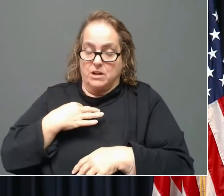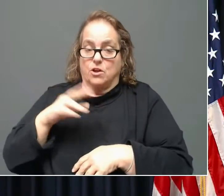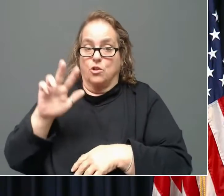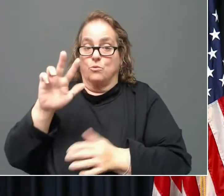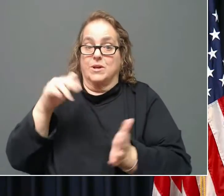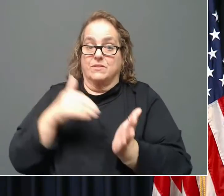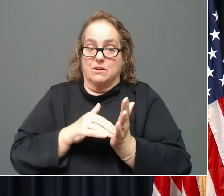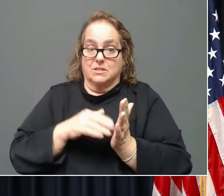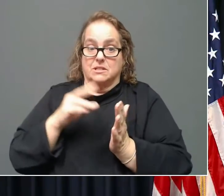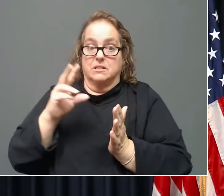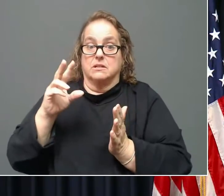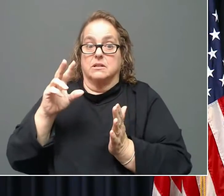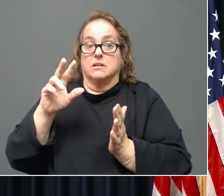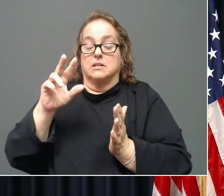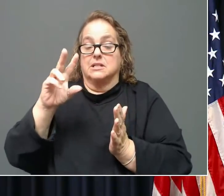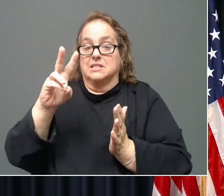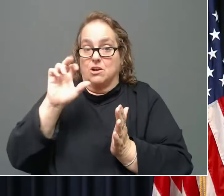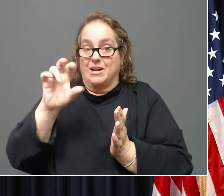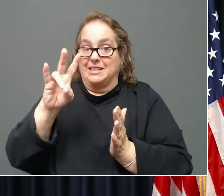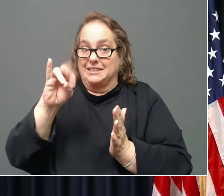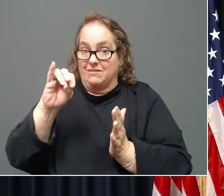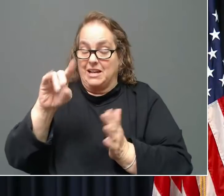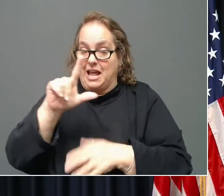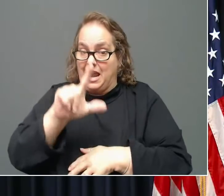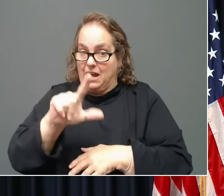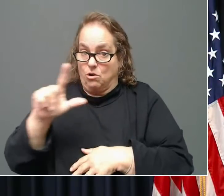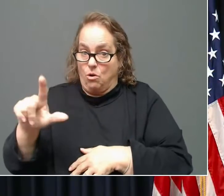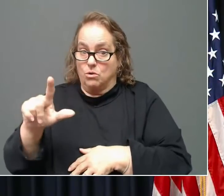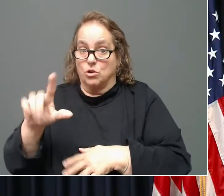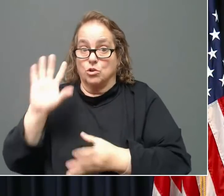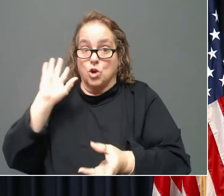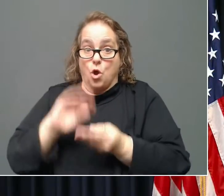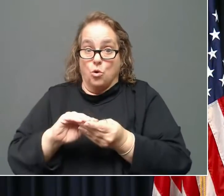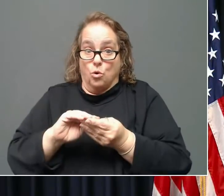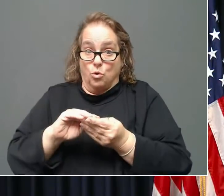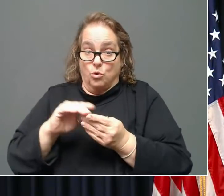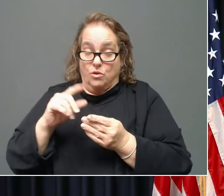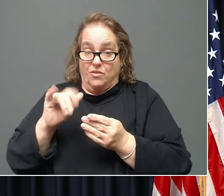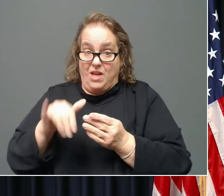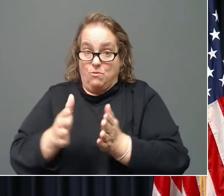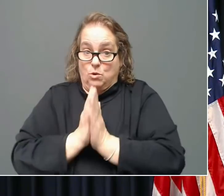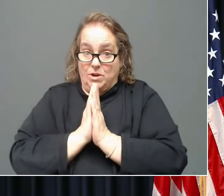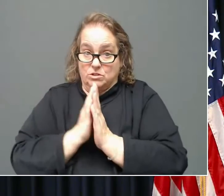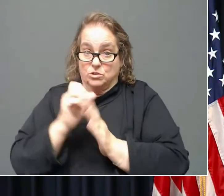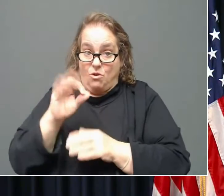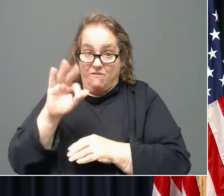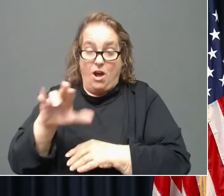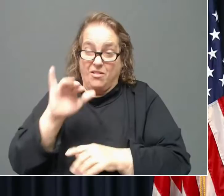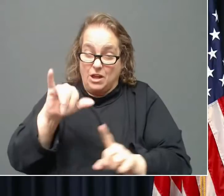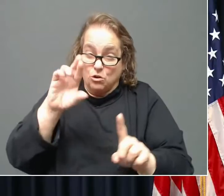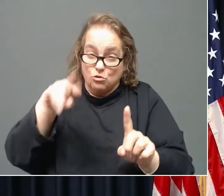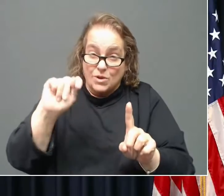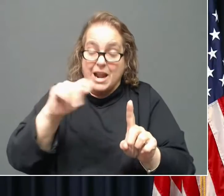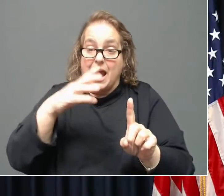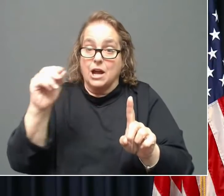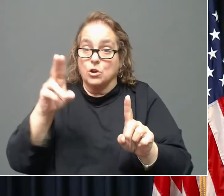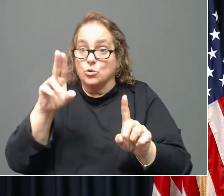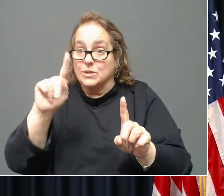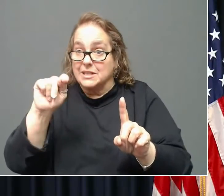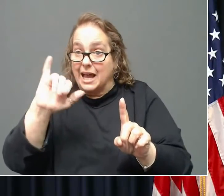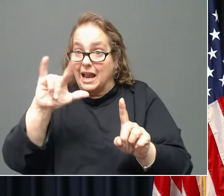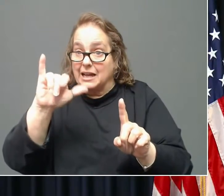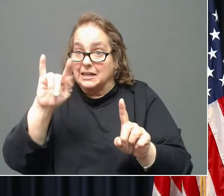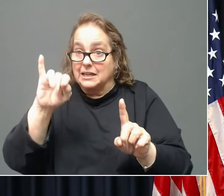3,673 landlords. Total amount requested thus far, and remember, this is rent and utilities, is only $11.36